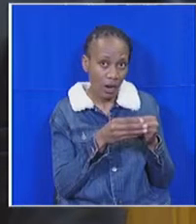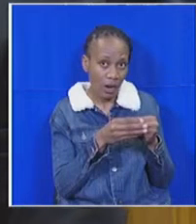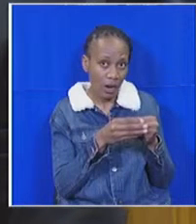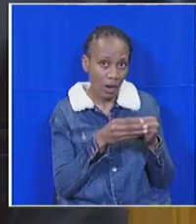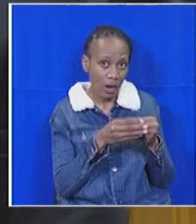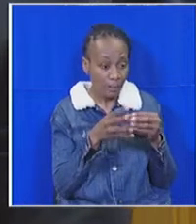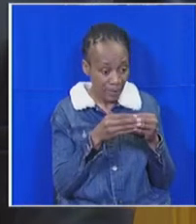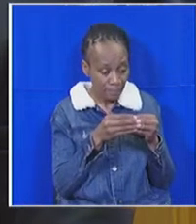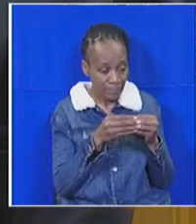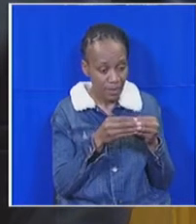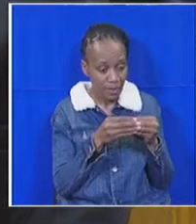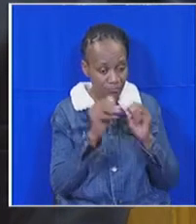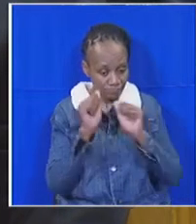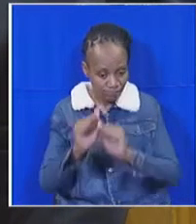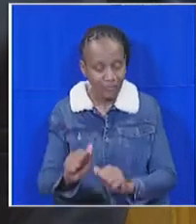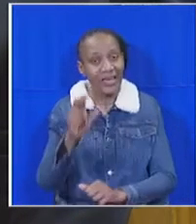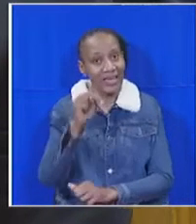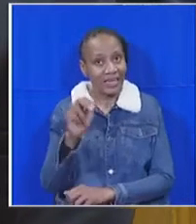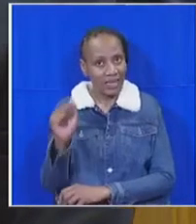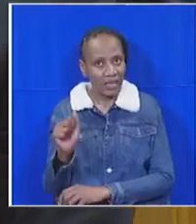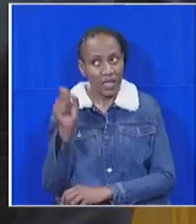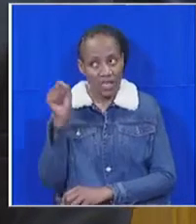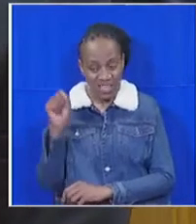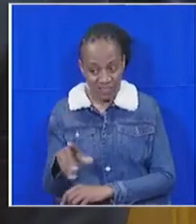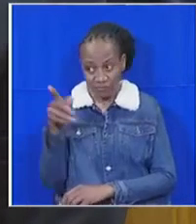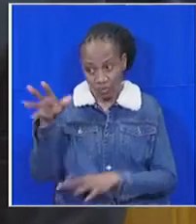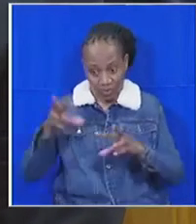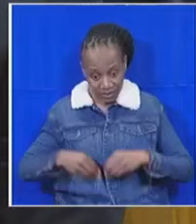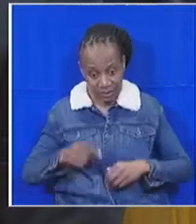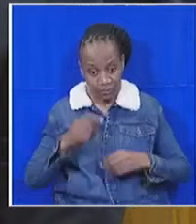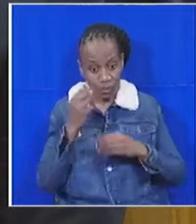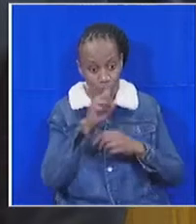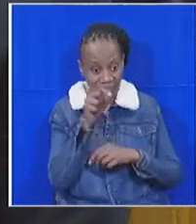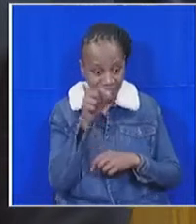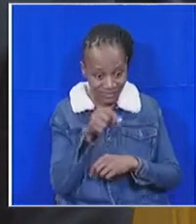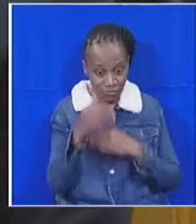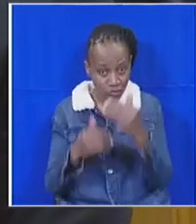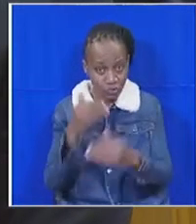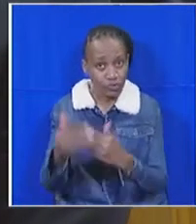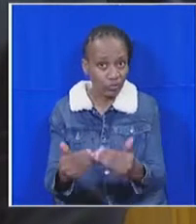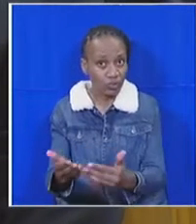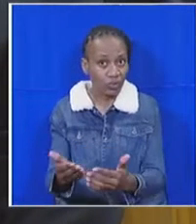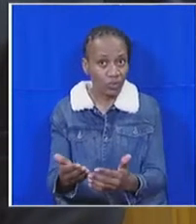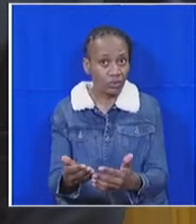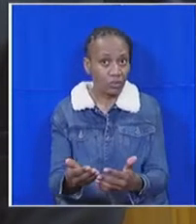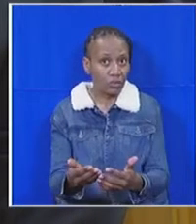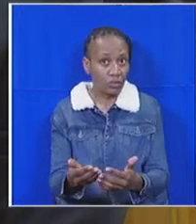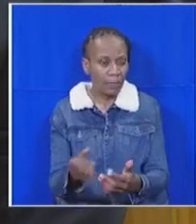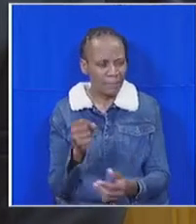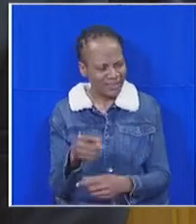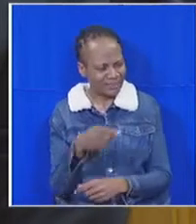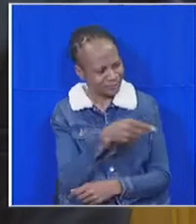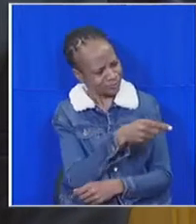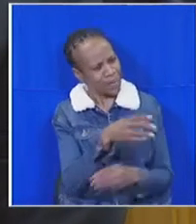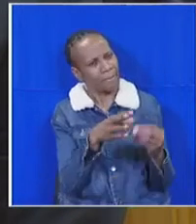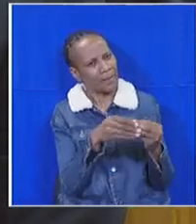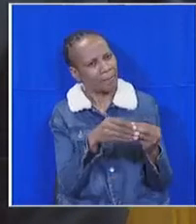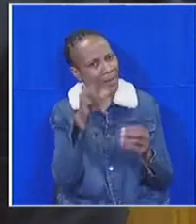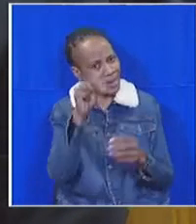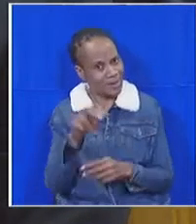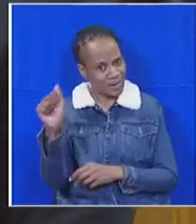of this House. And if you allow this question to proceed, whether in fact it's procedurally correct for someone who may not be a member of this House to